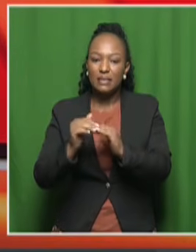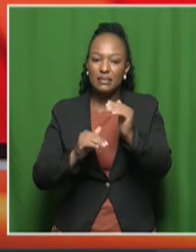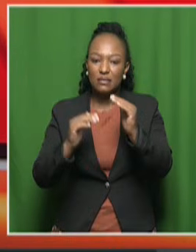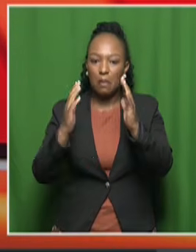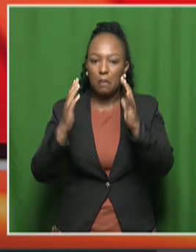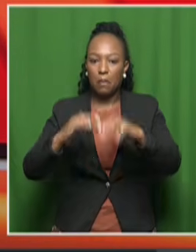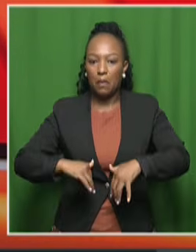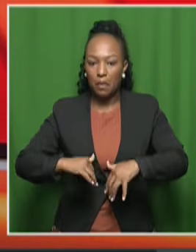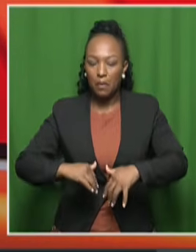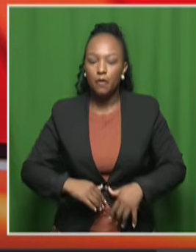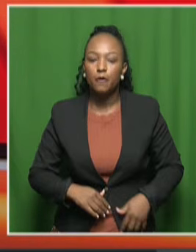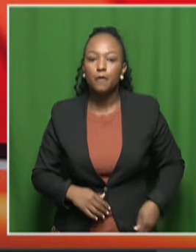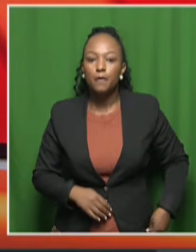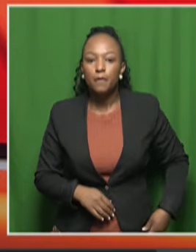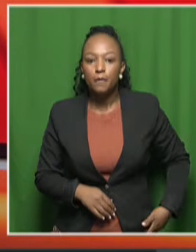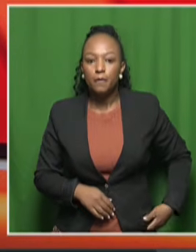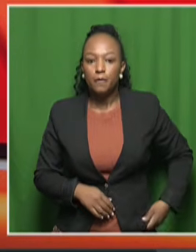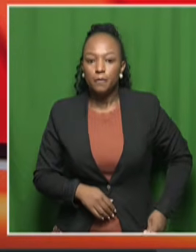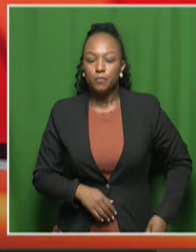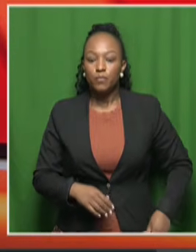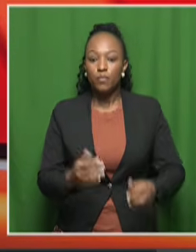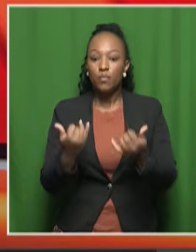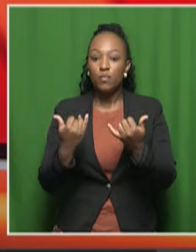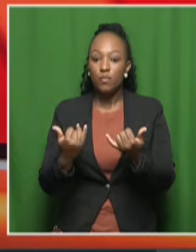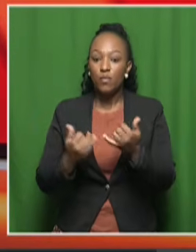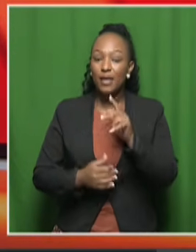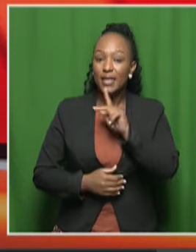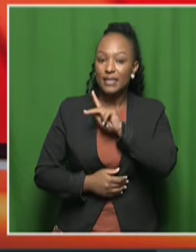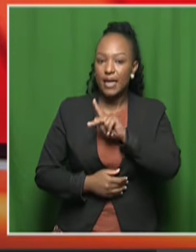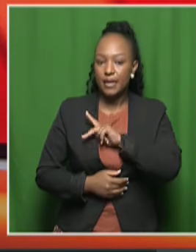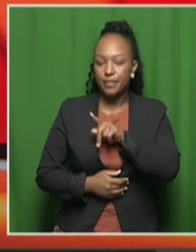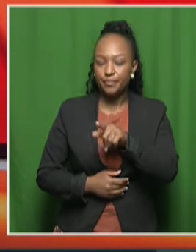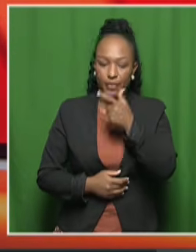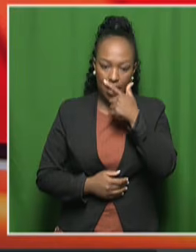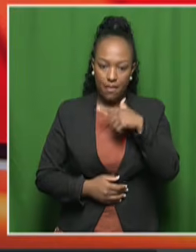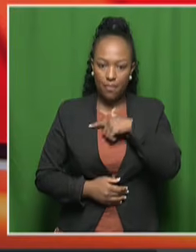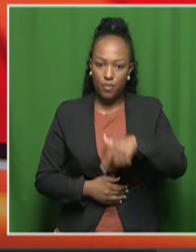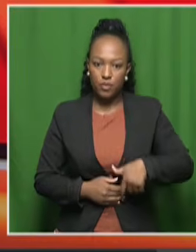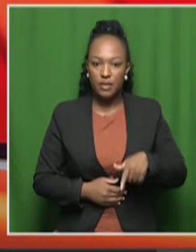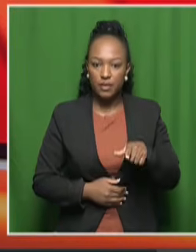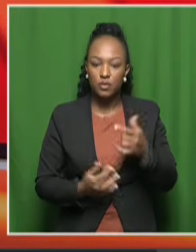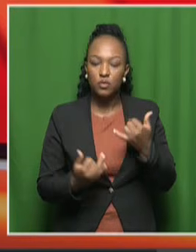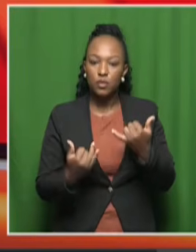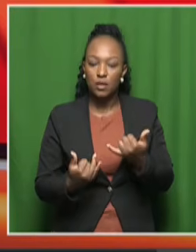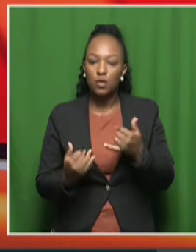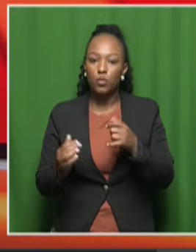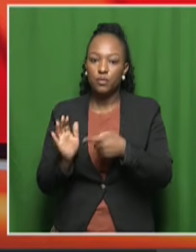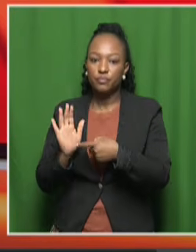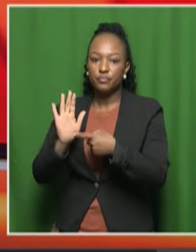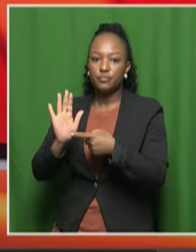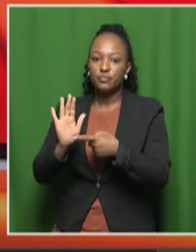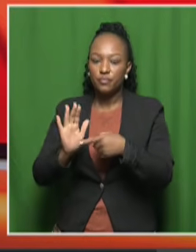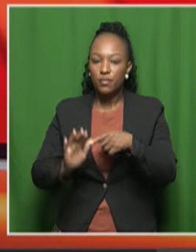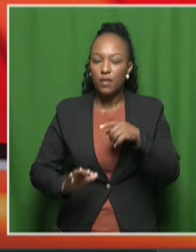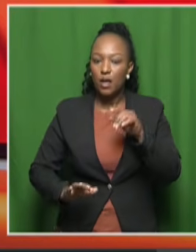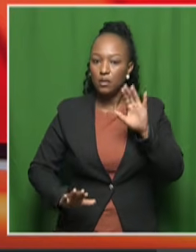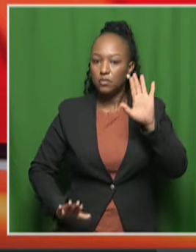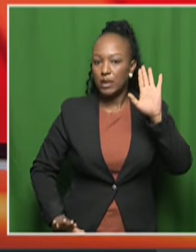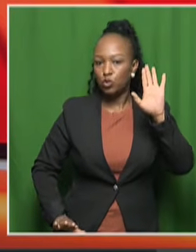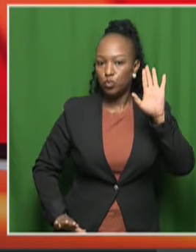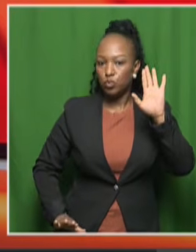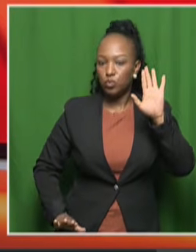Now, moving to KwaZulu-Natal, President Cyril Ramaphosa will today unveil landmark statues of struggle icons